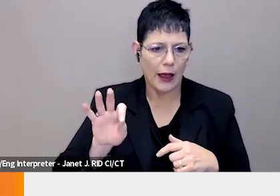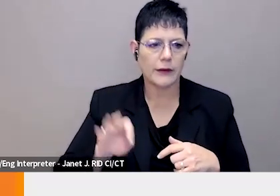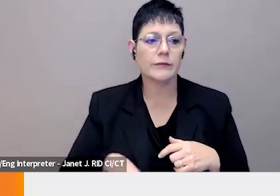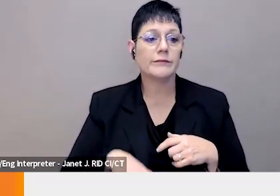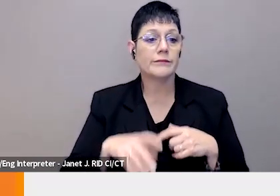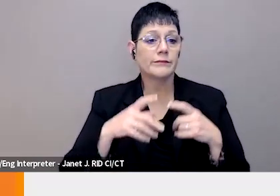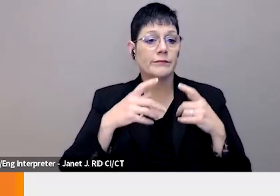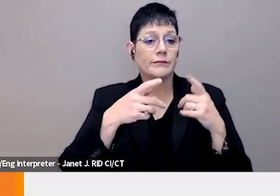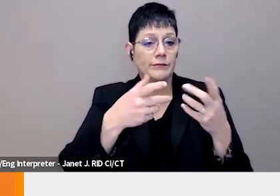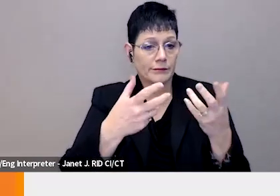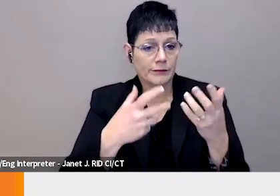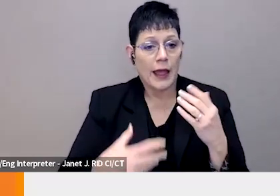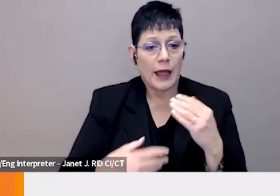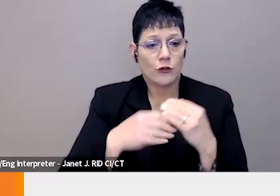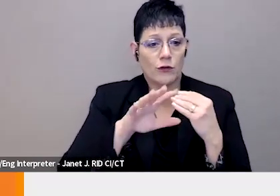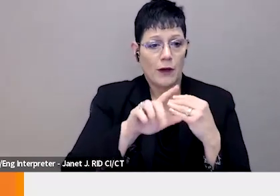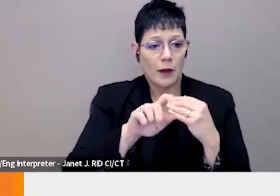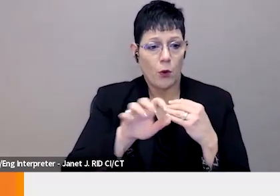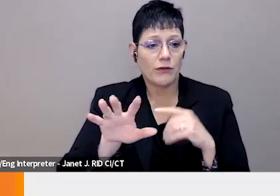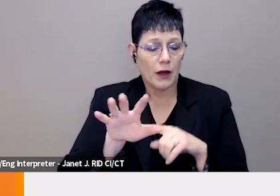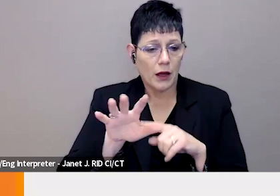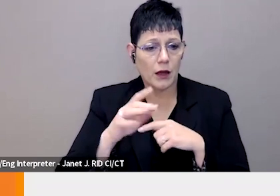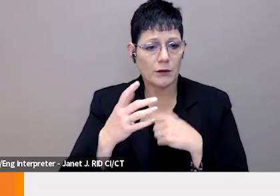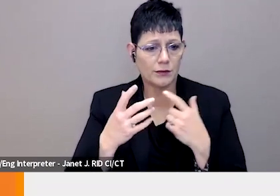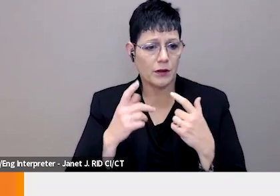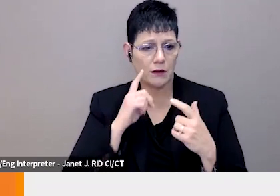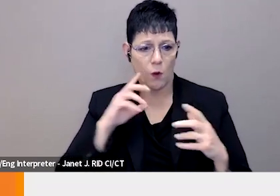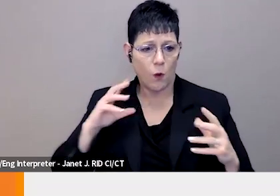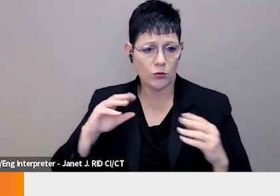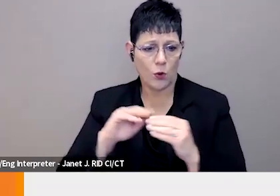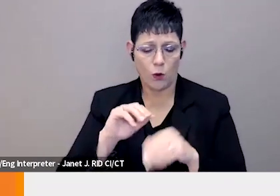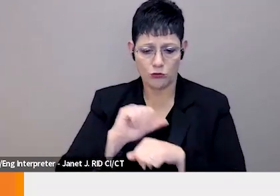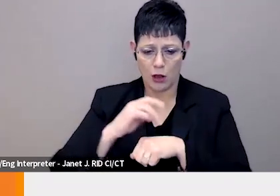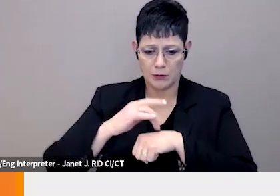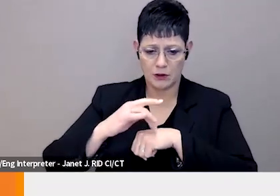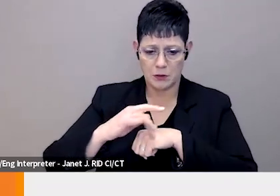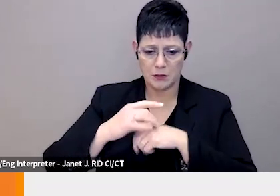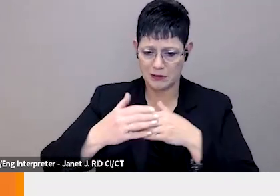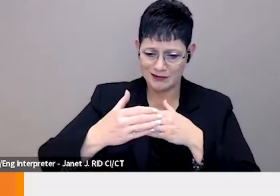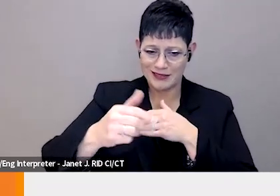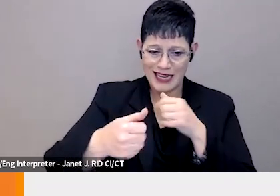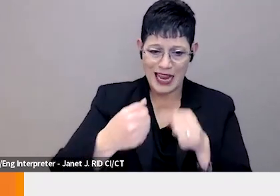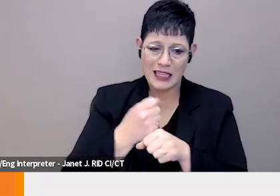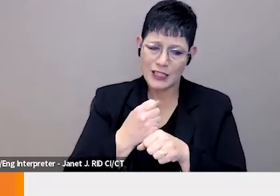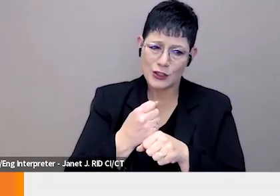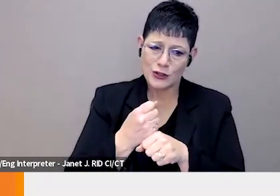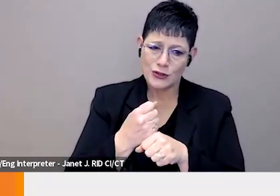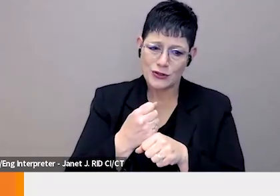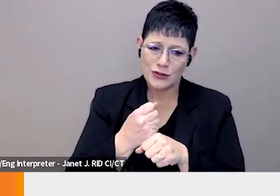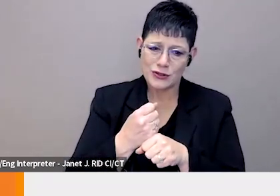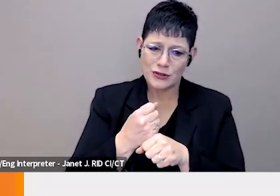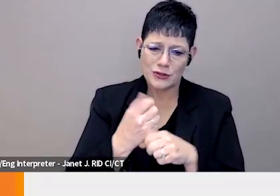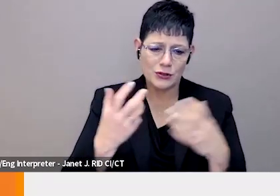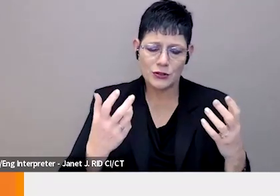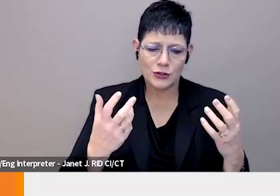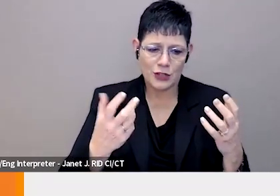additional 5.5 million total job openings in the next 10 years. So again, the